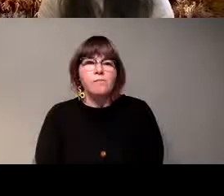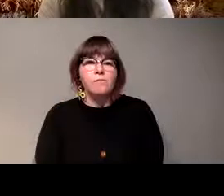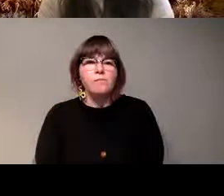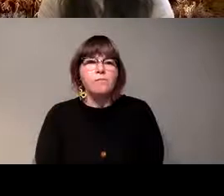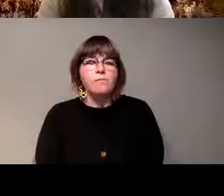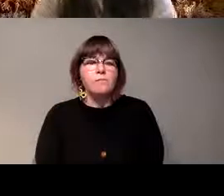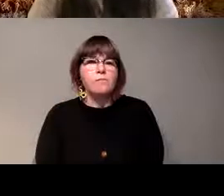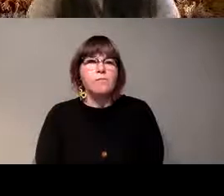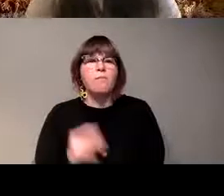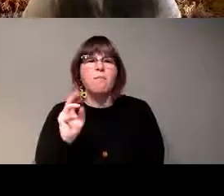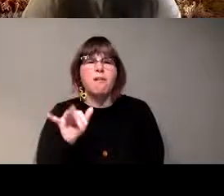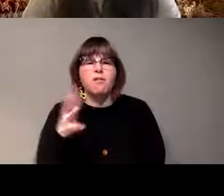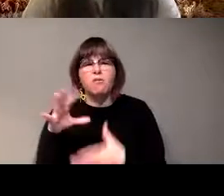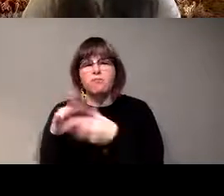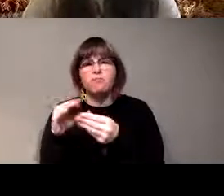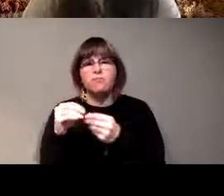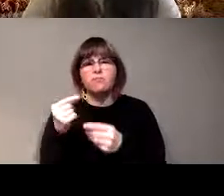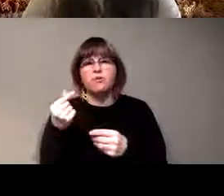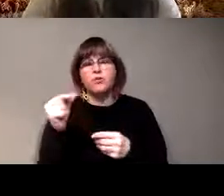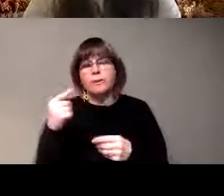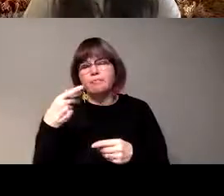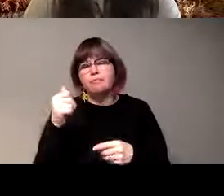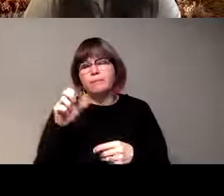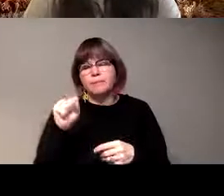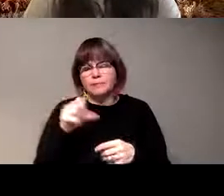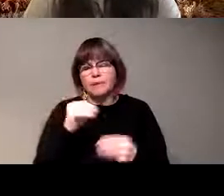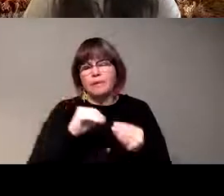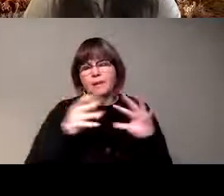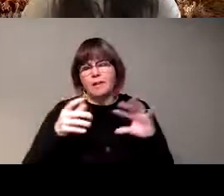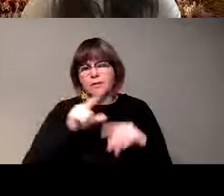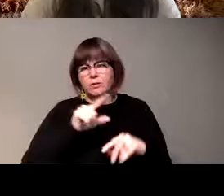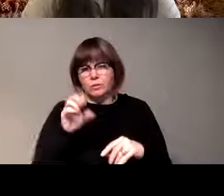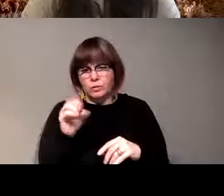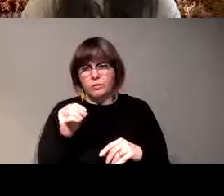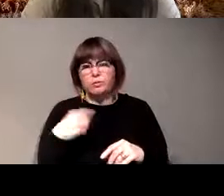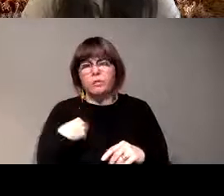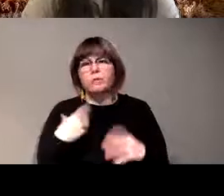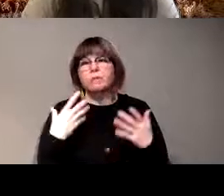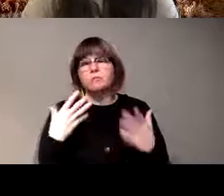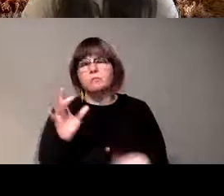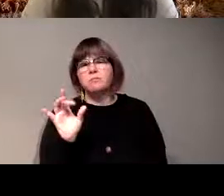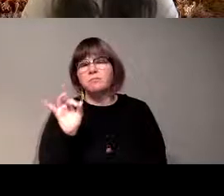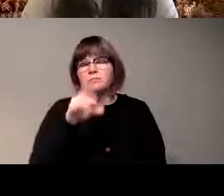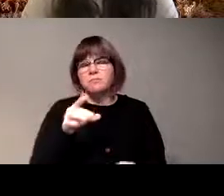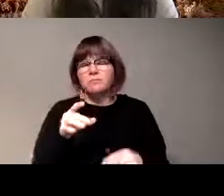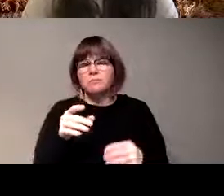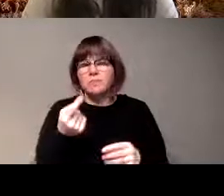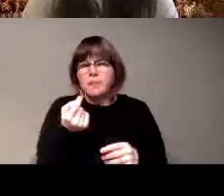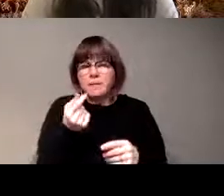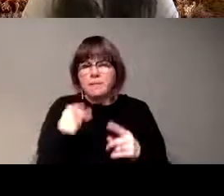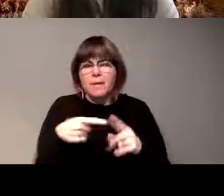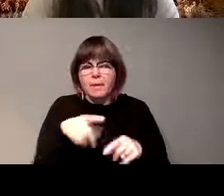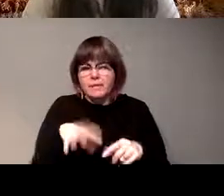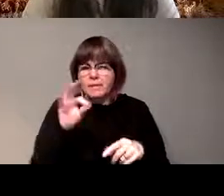So Molly told you about green peas in Galaxy Zoo. I'd like to tell you just a little bit about the Discovery in the Milky